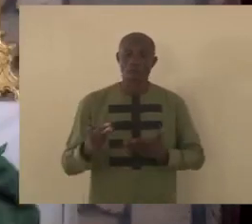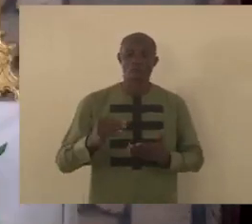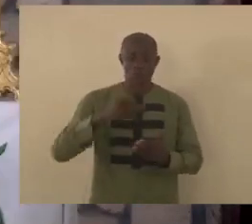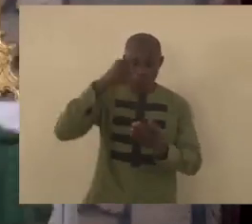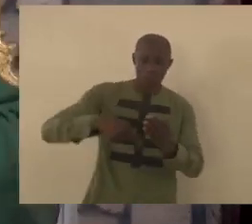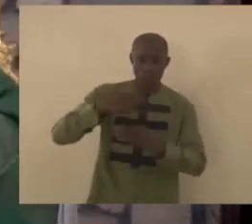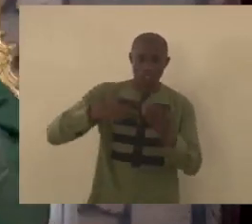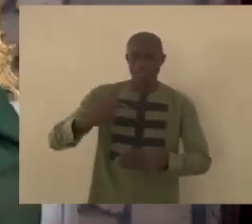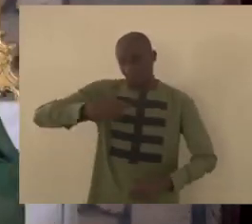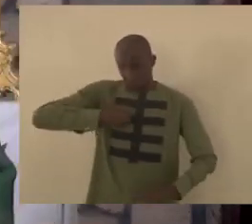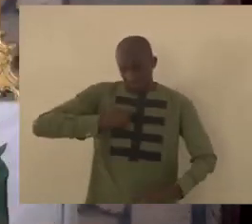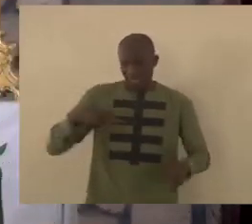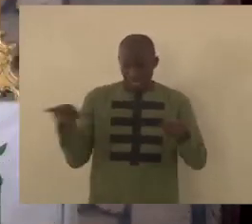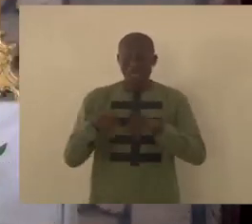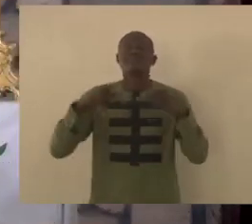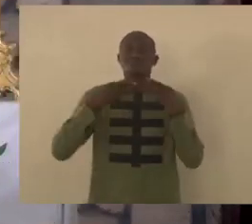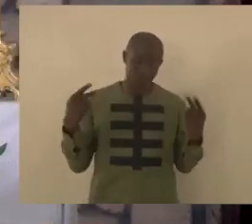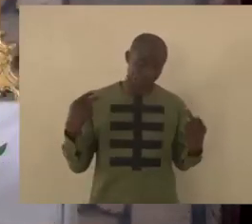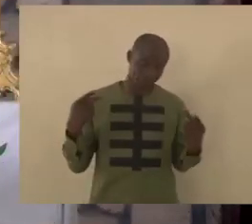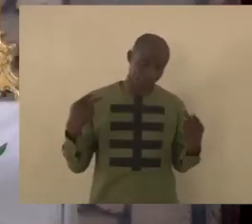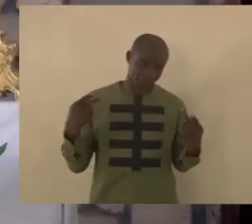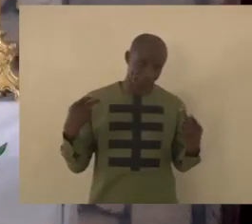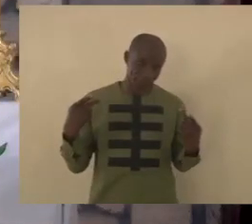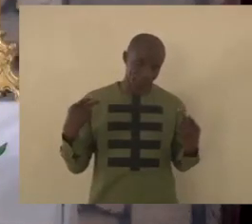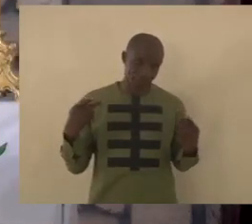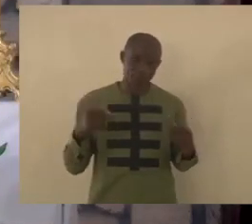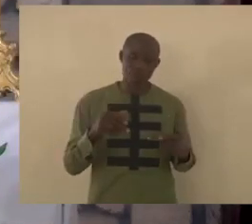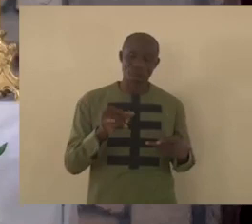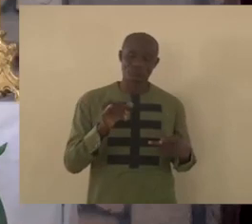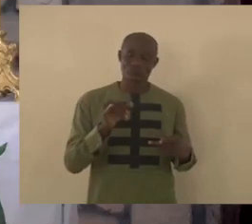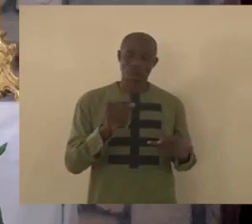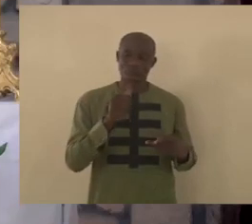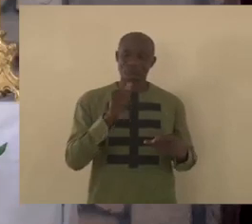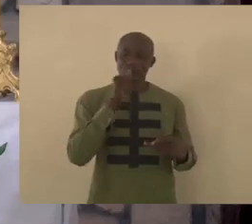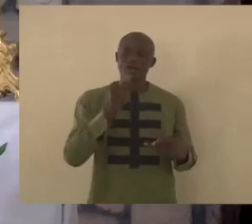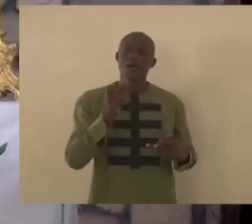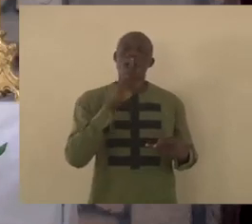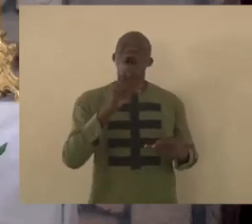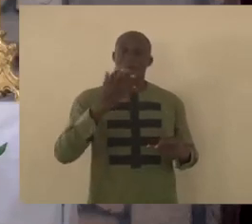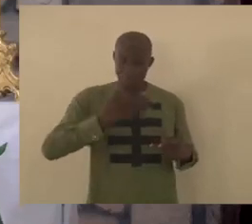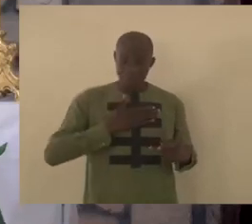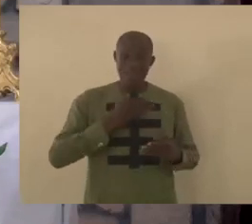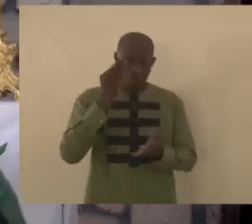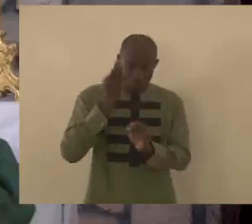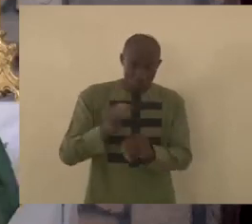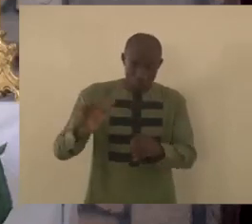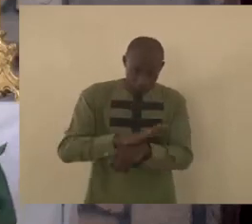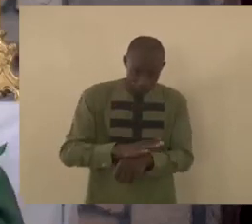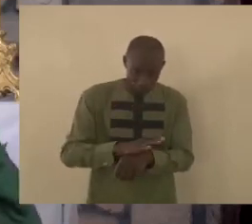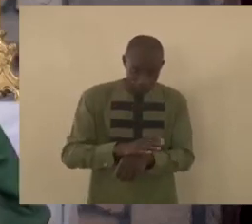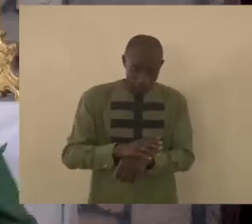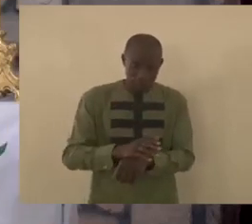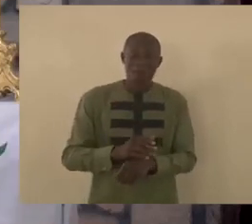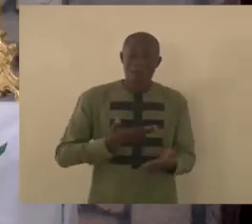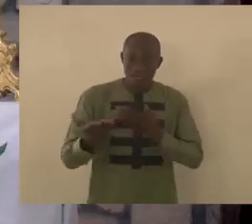failed. But what about me as a priest? Am I faithful as a servant leader? Am I serving